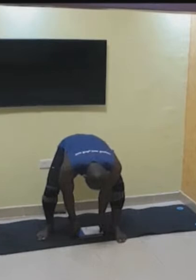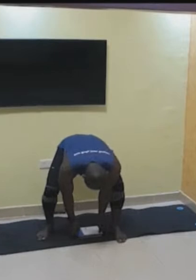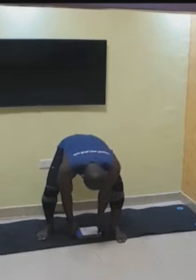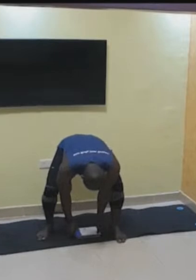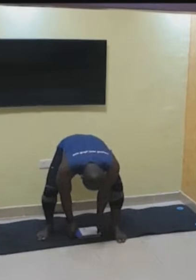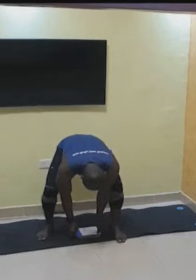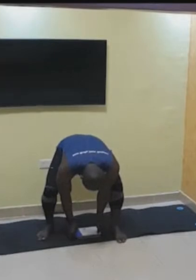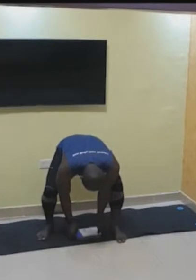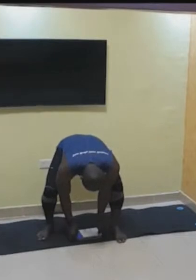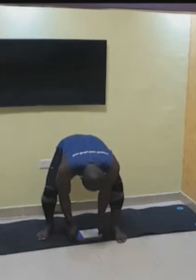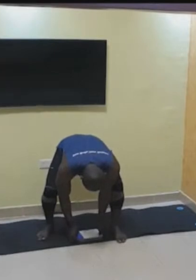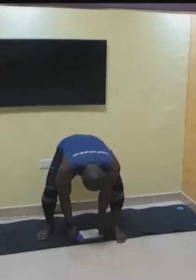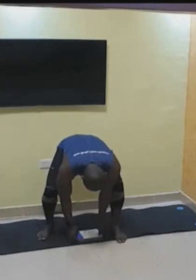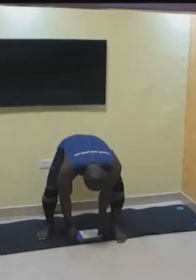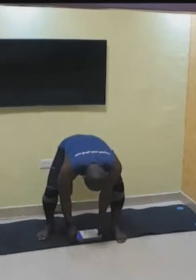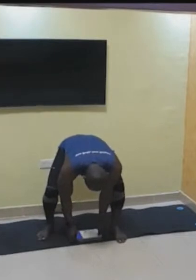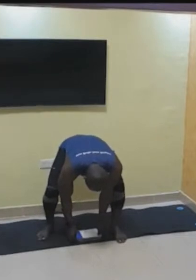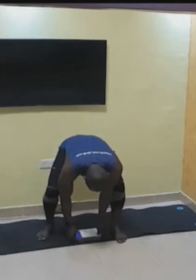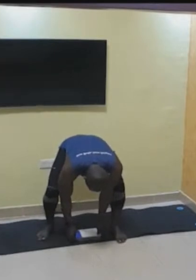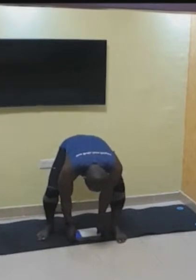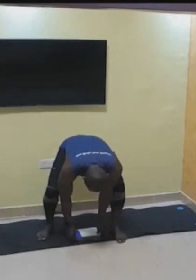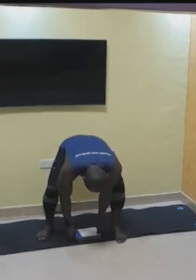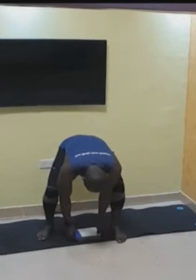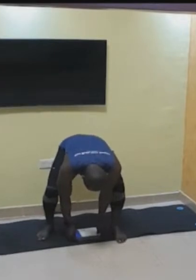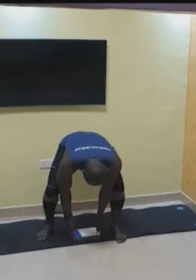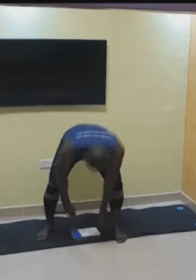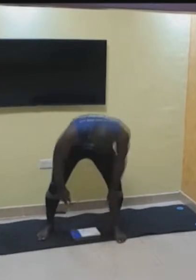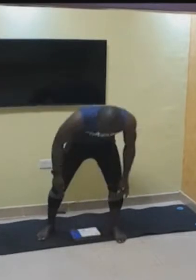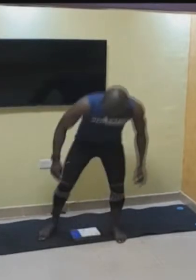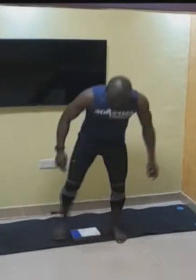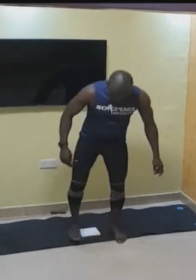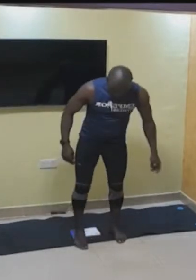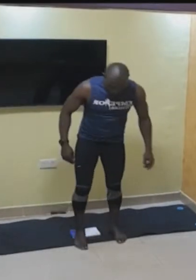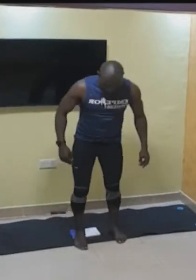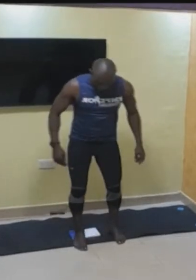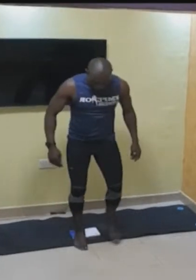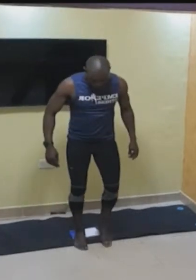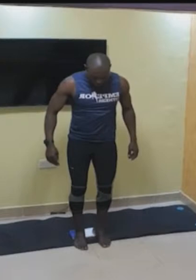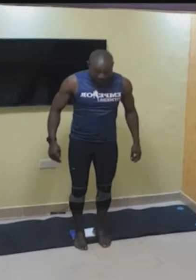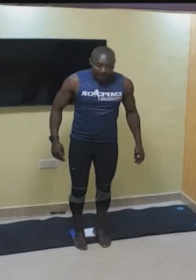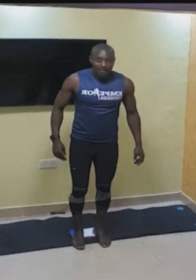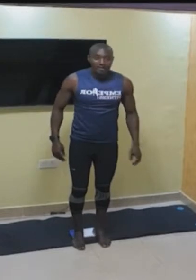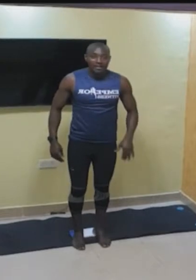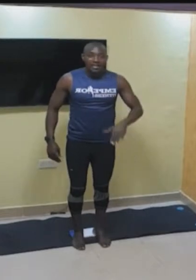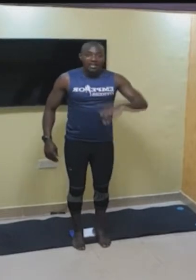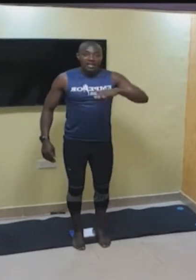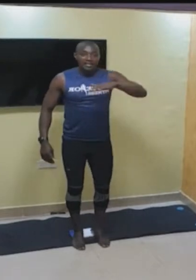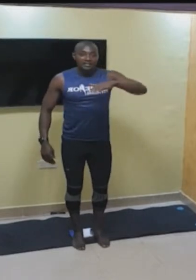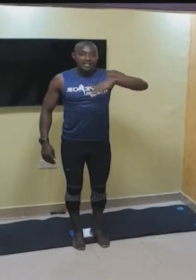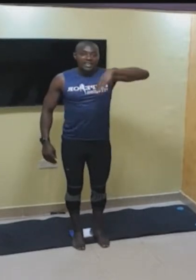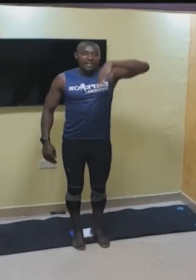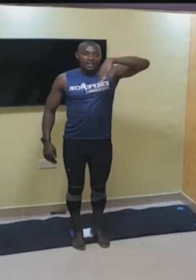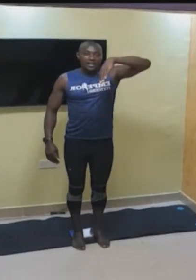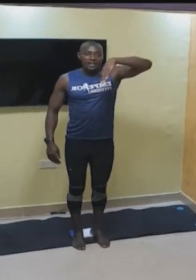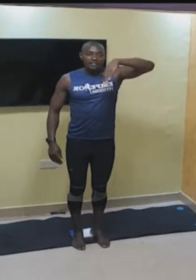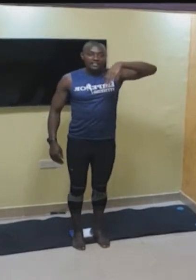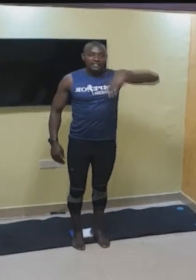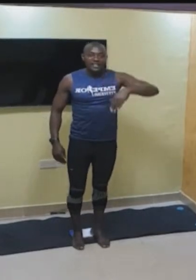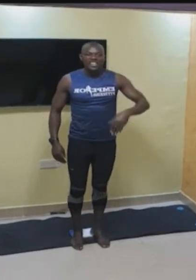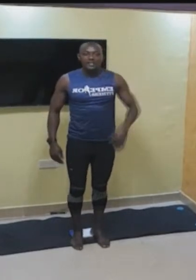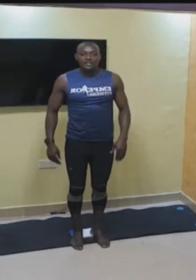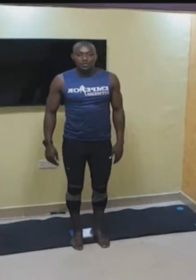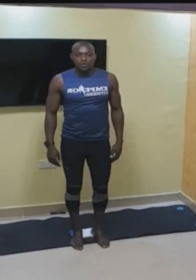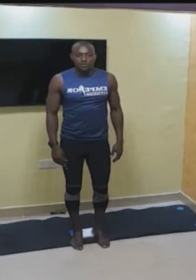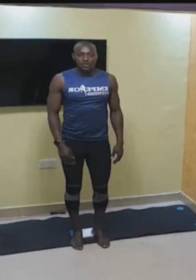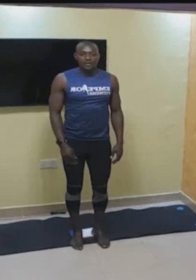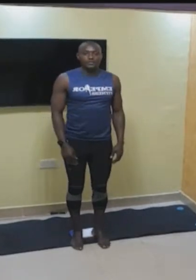So now, zieke karibu na wewe hapo. You're going to step them on your heels, hence elevated